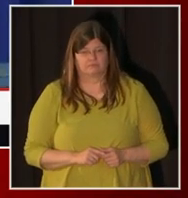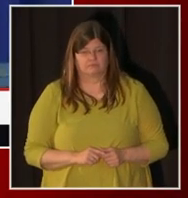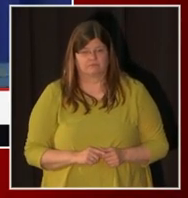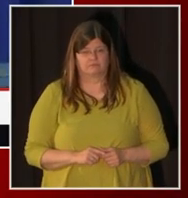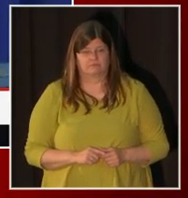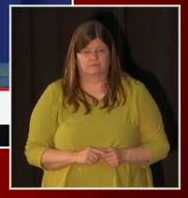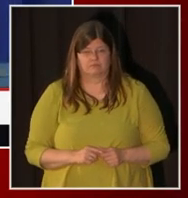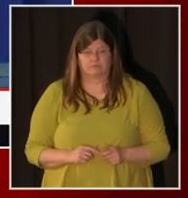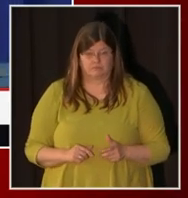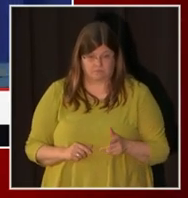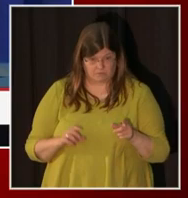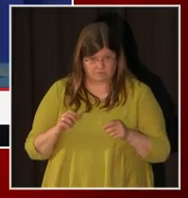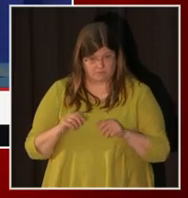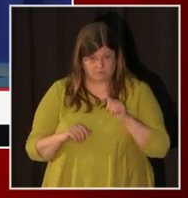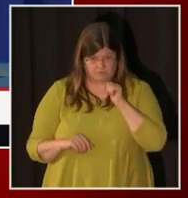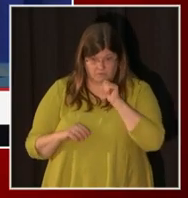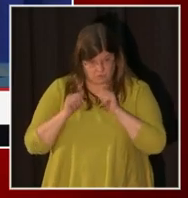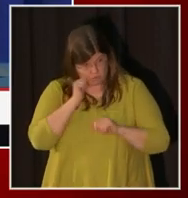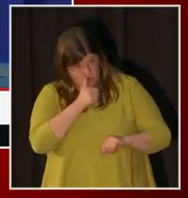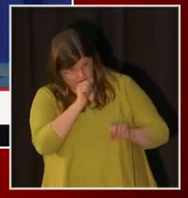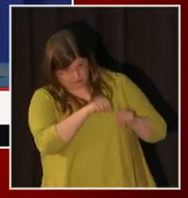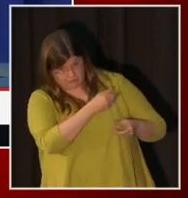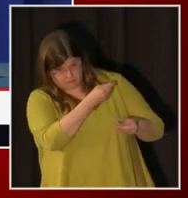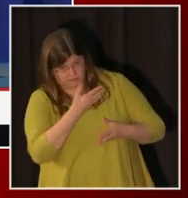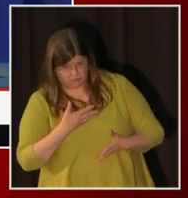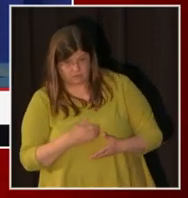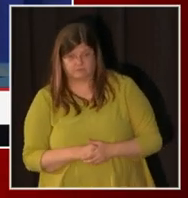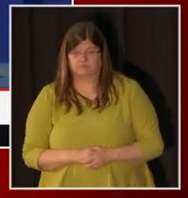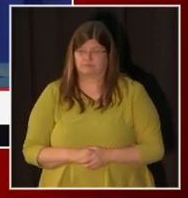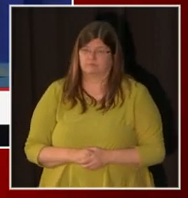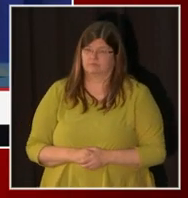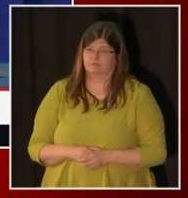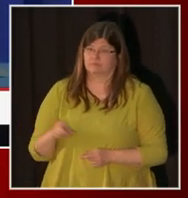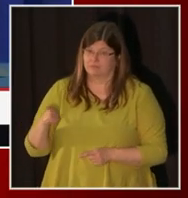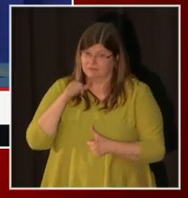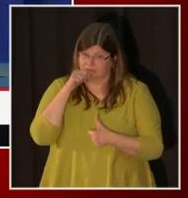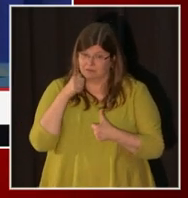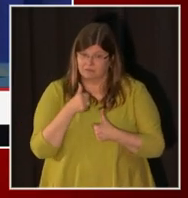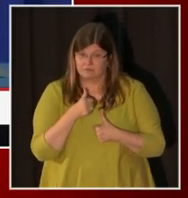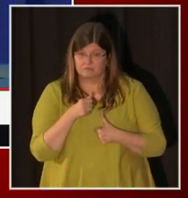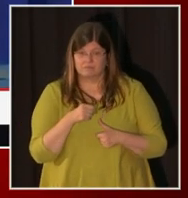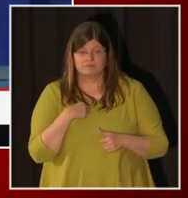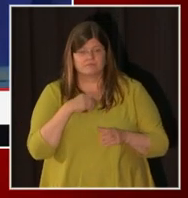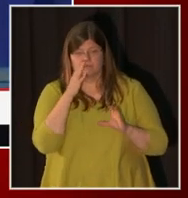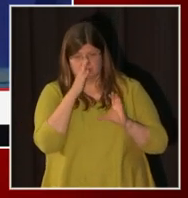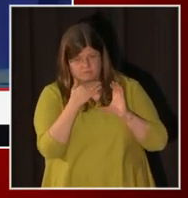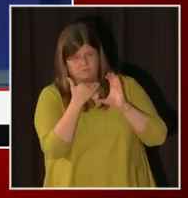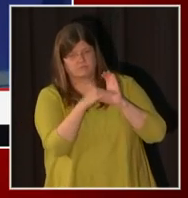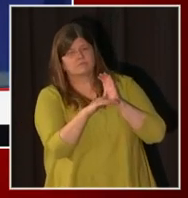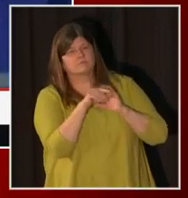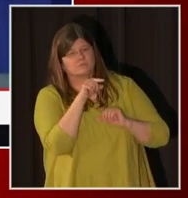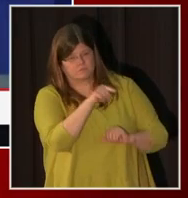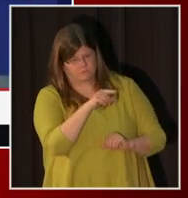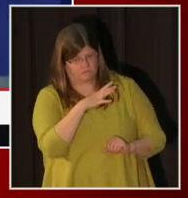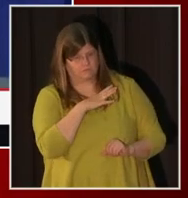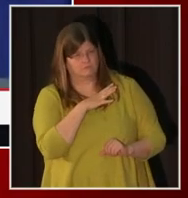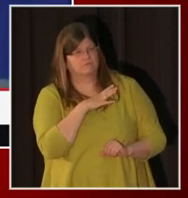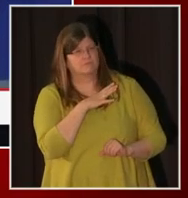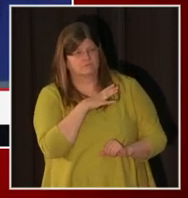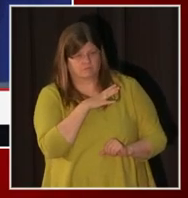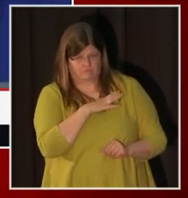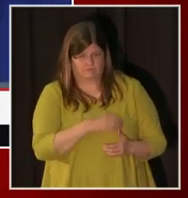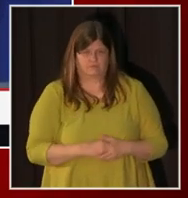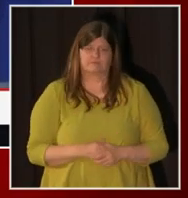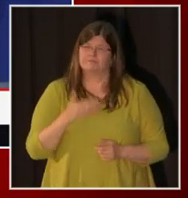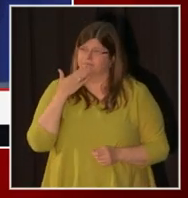if you tell me, if you share that letter with us, we probably can give you some information later today. Okay, thank you. Yes?